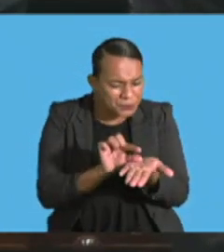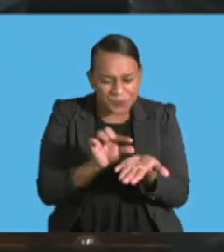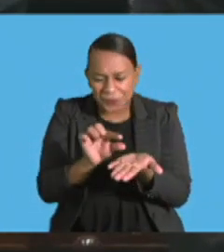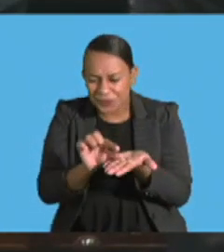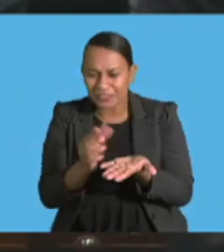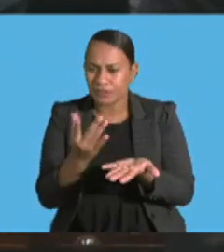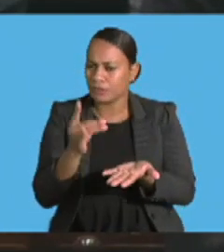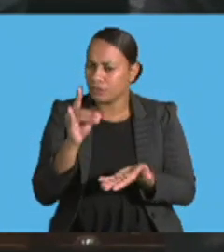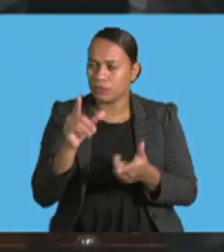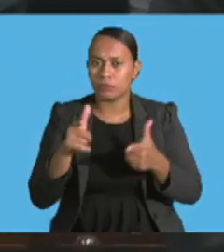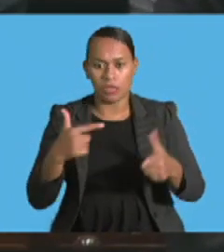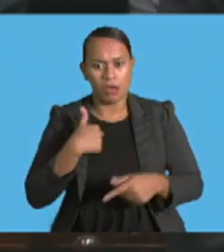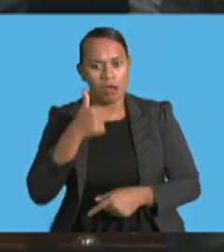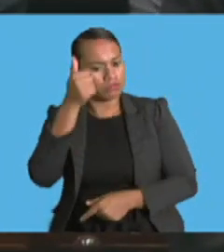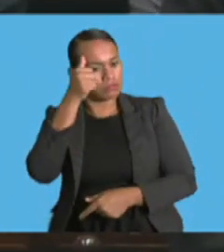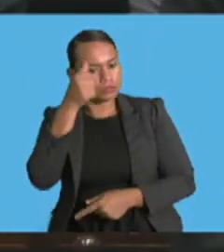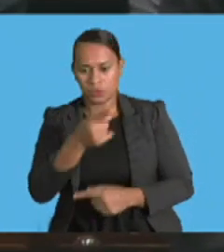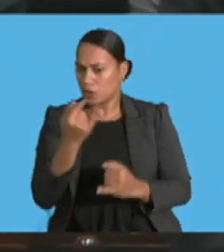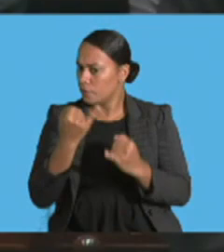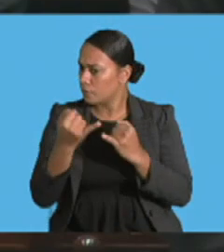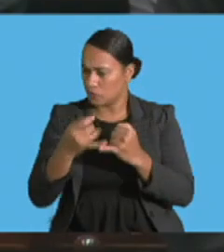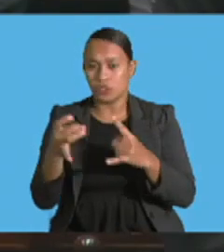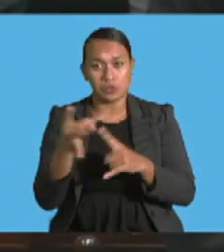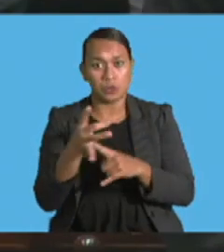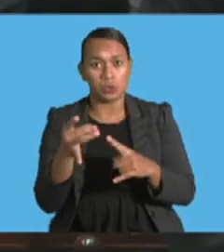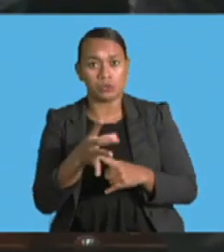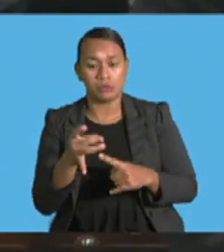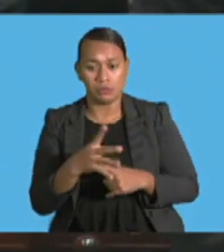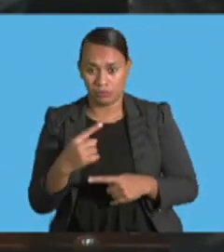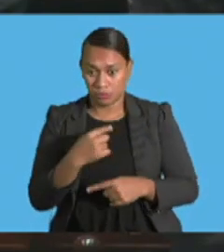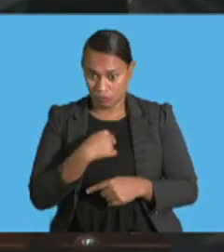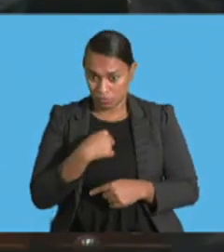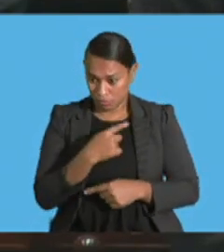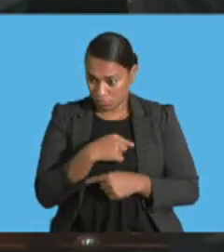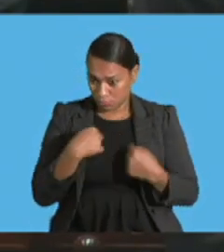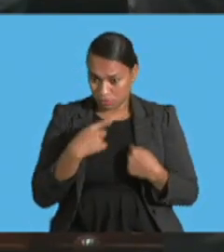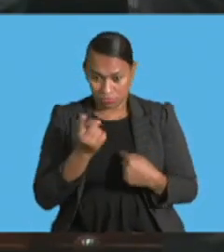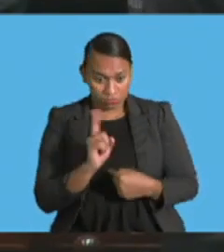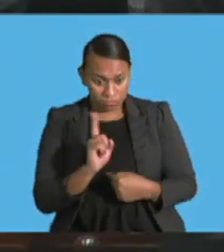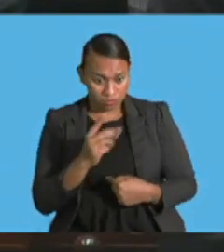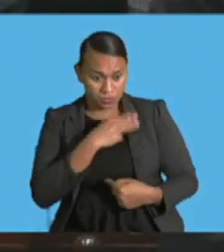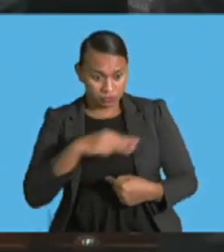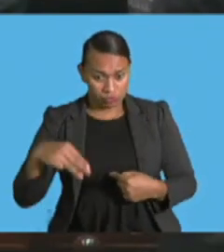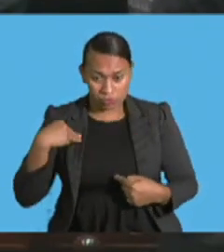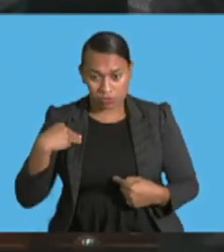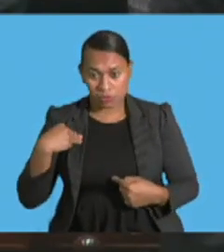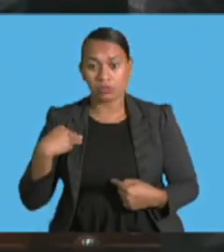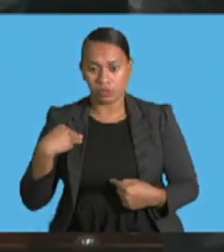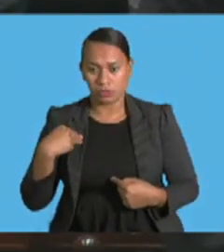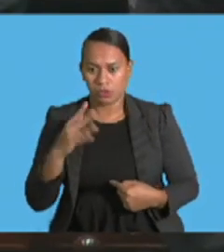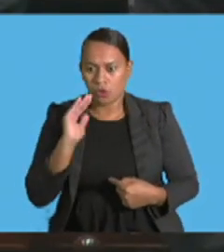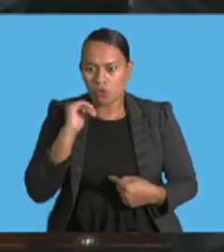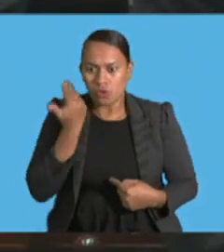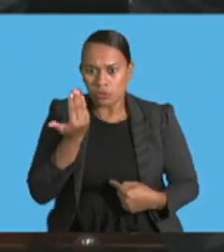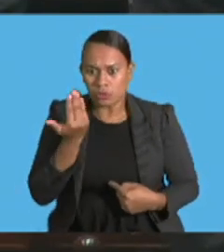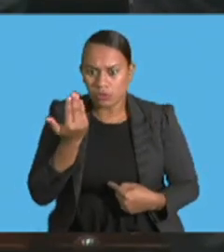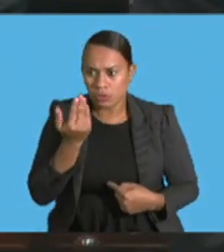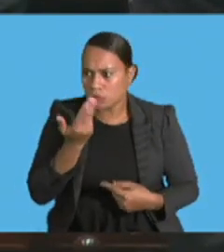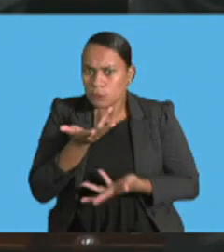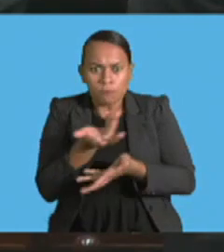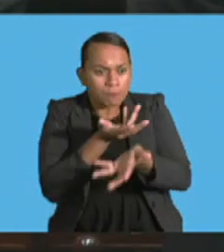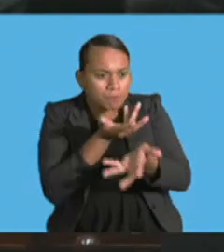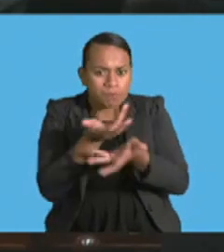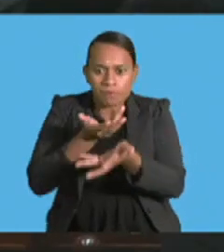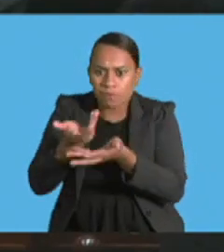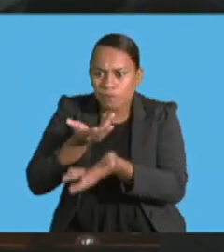Fiji's biodiversity and has taken a vigorous approach in consulting with our stakeholders on key regulatory requirements under the various environmental